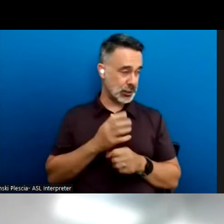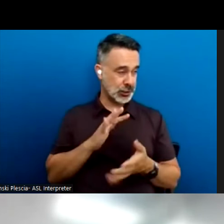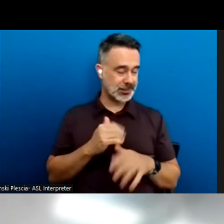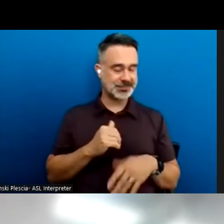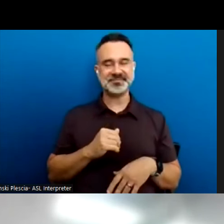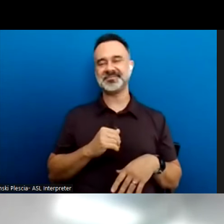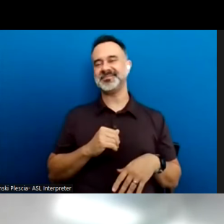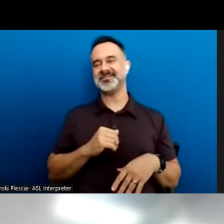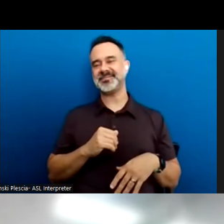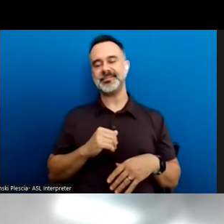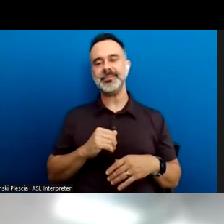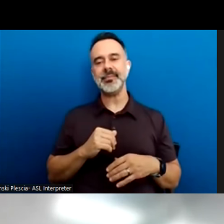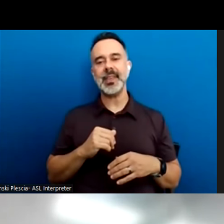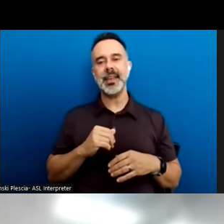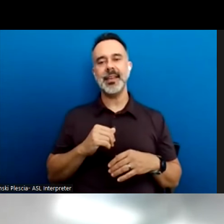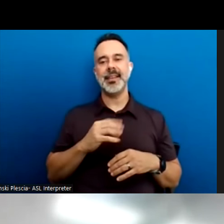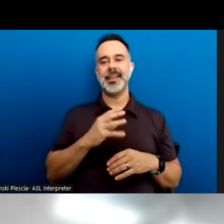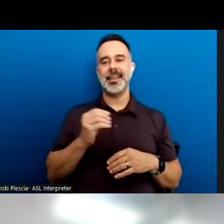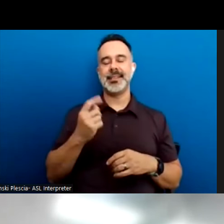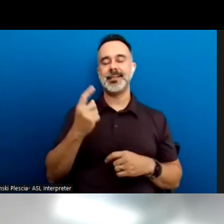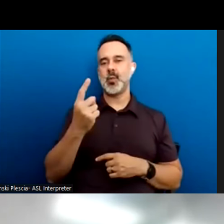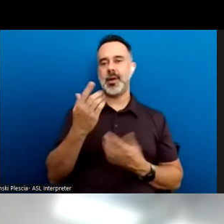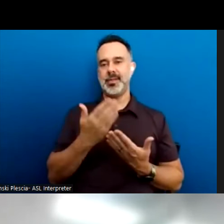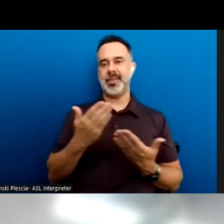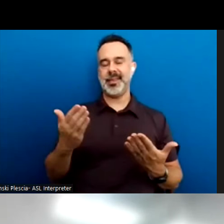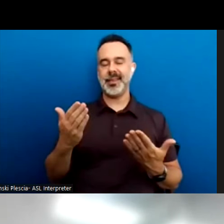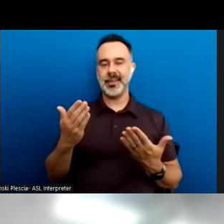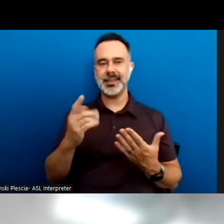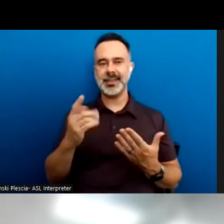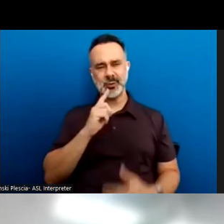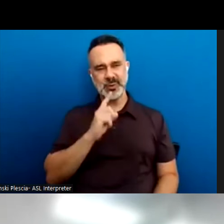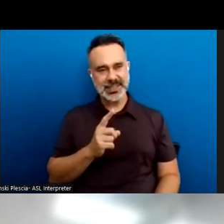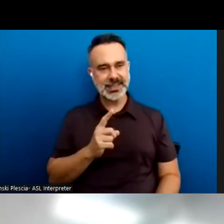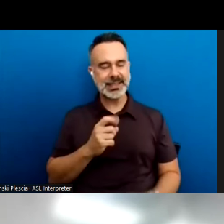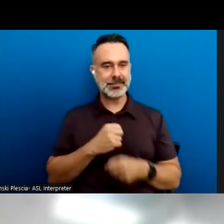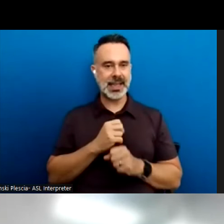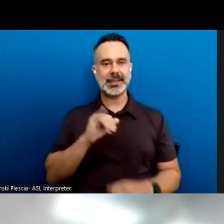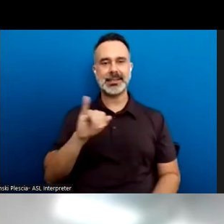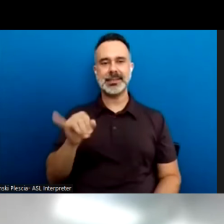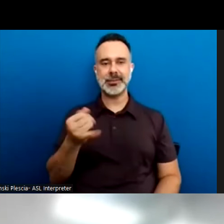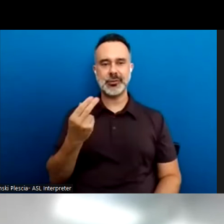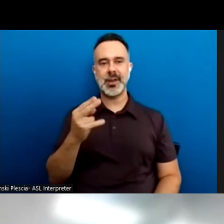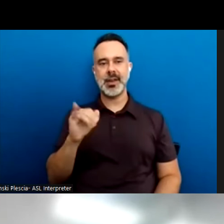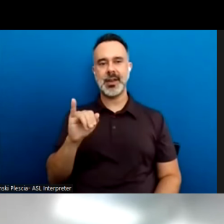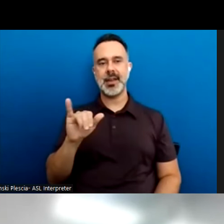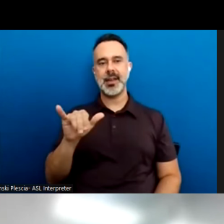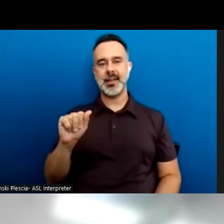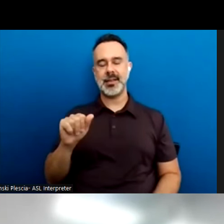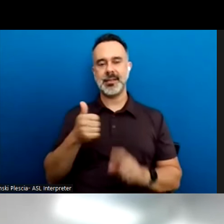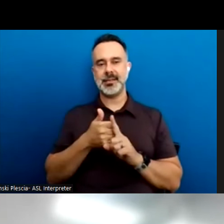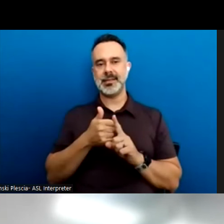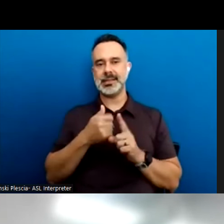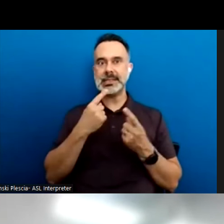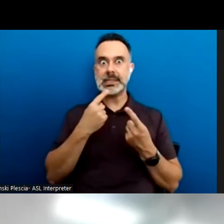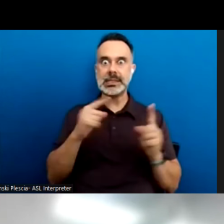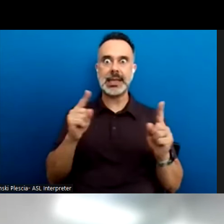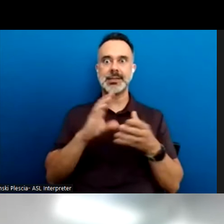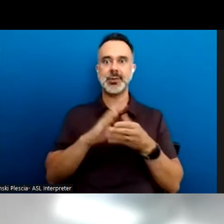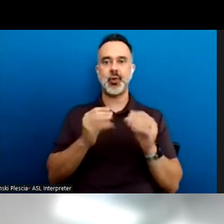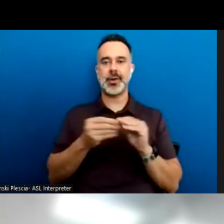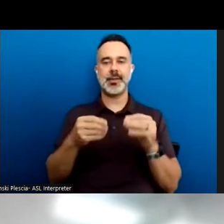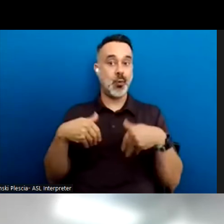know. And one of the things that really makes Jaya a success story is that